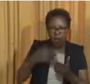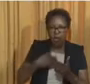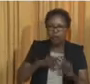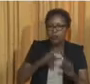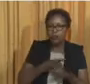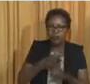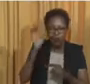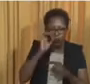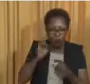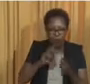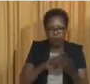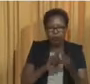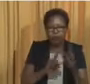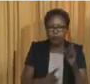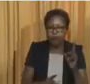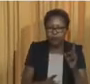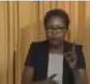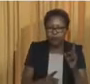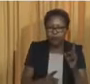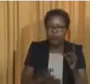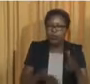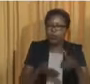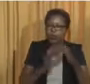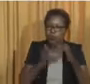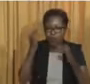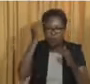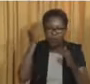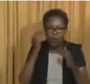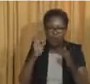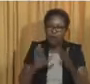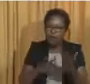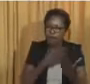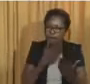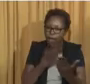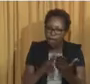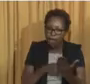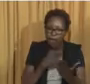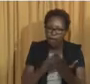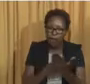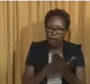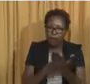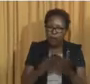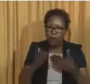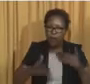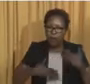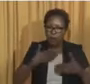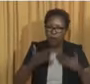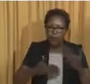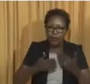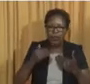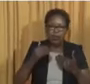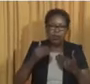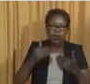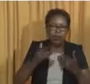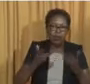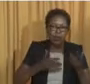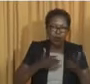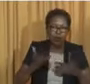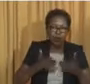Number one, the superior courts failed to appreciate that the concern with the culture of AIPA